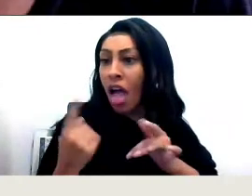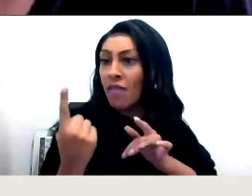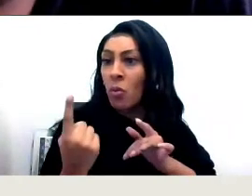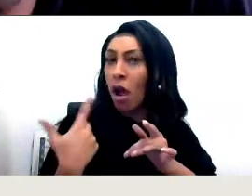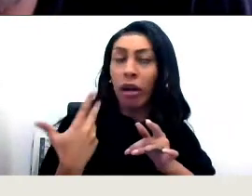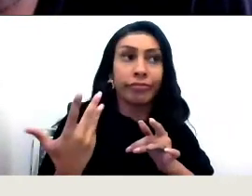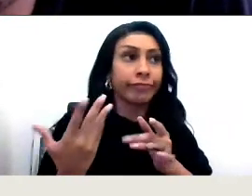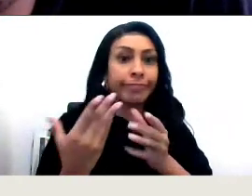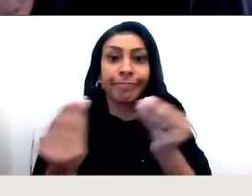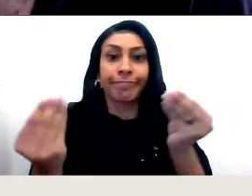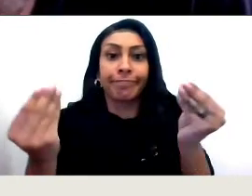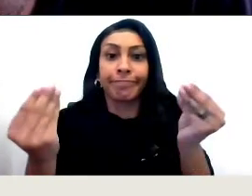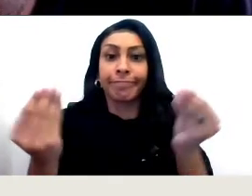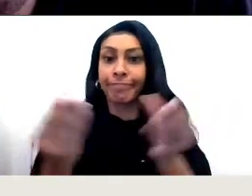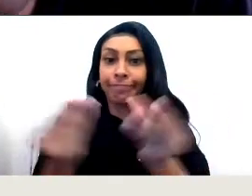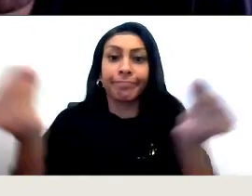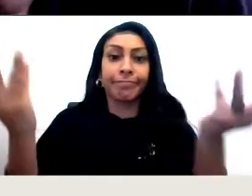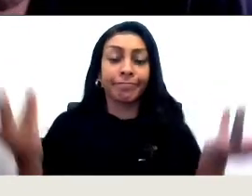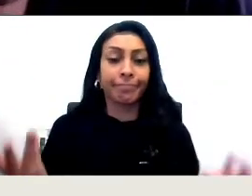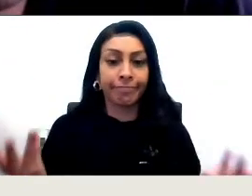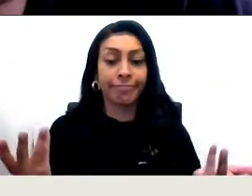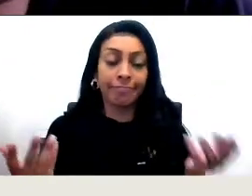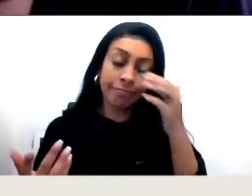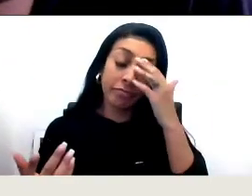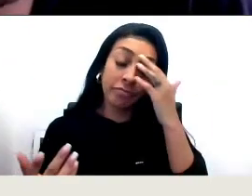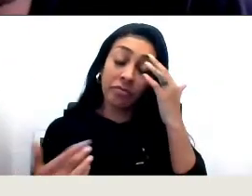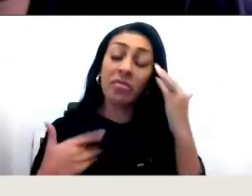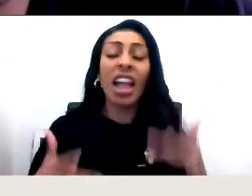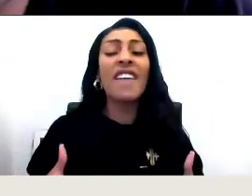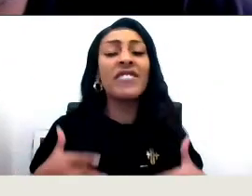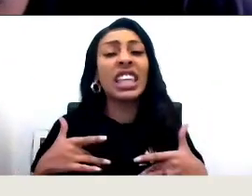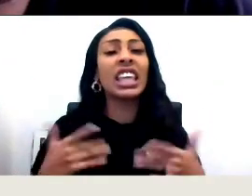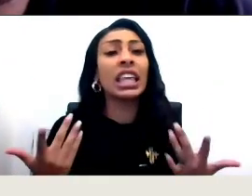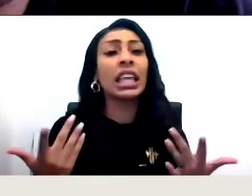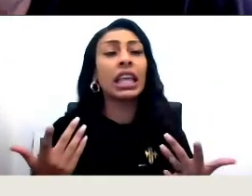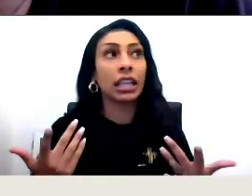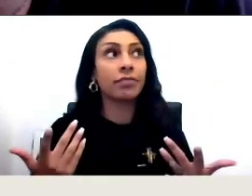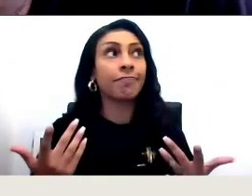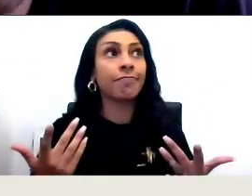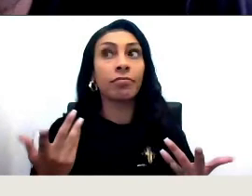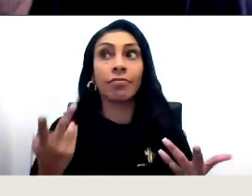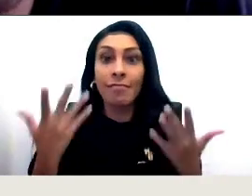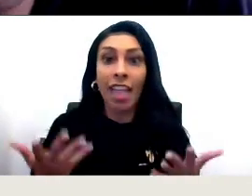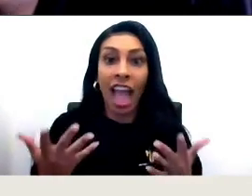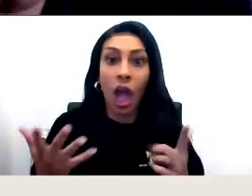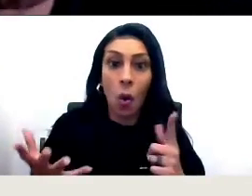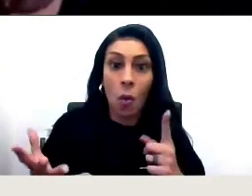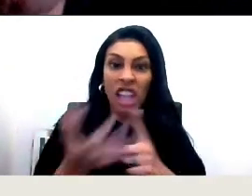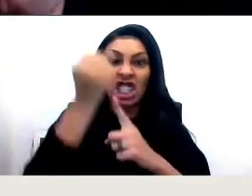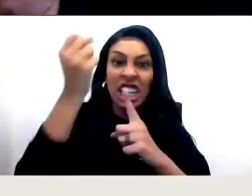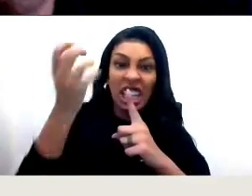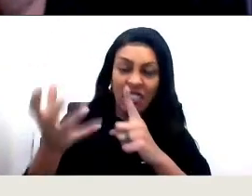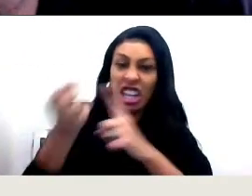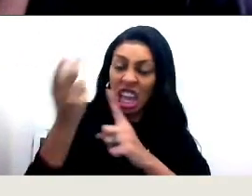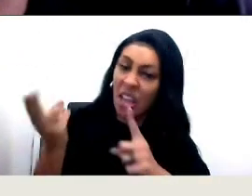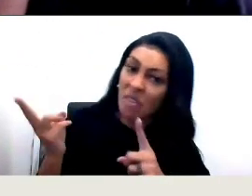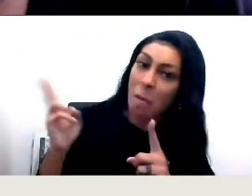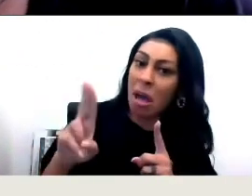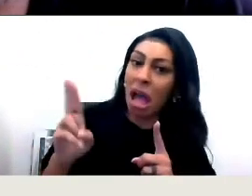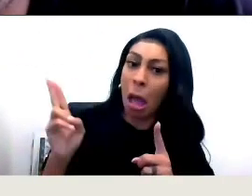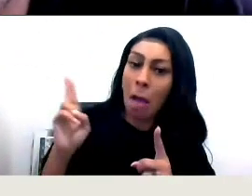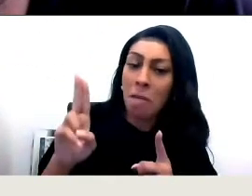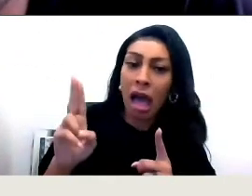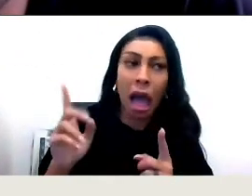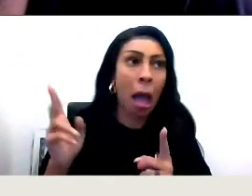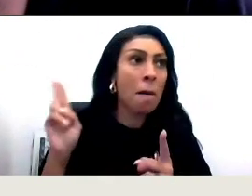by this moment. But I feel also there's a lot that we're gaining. We're gaining more friendships, we're getting